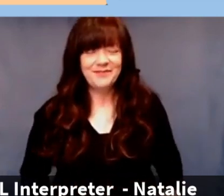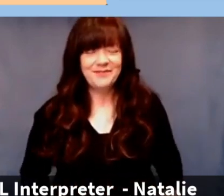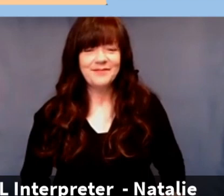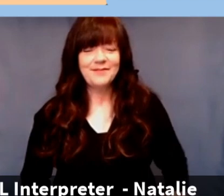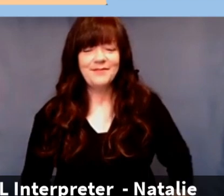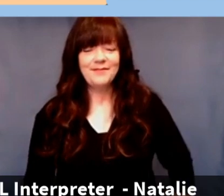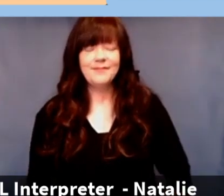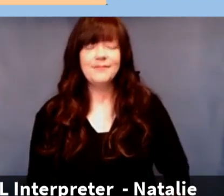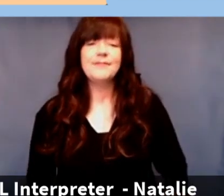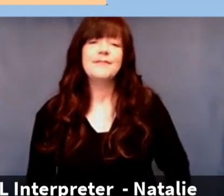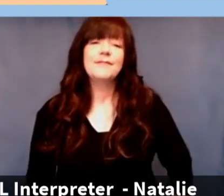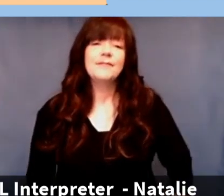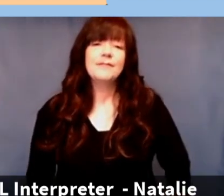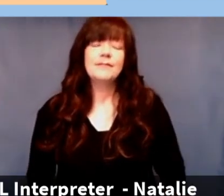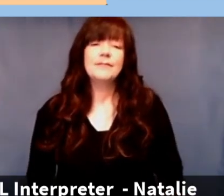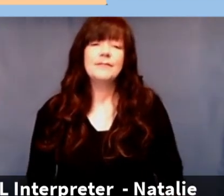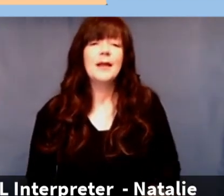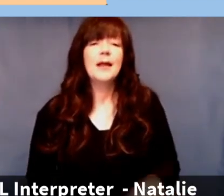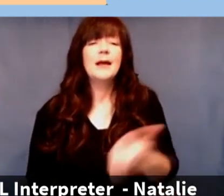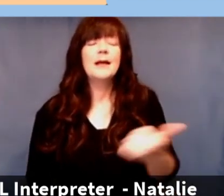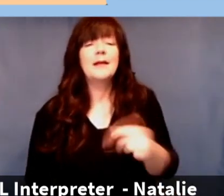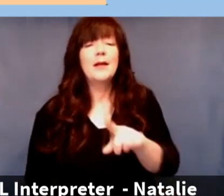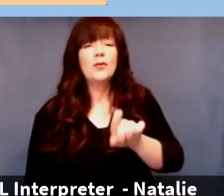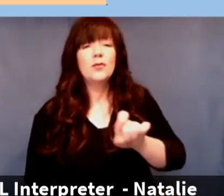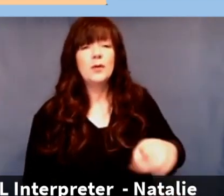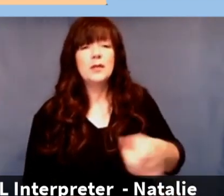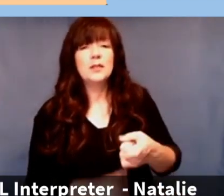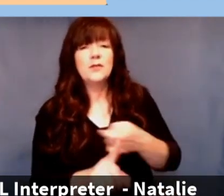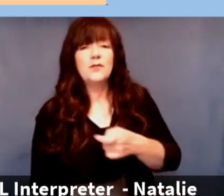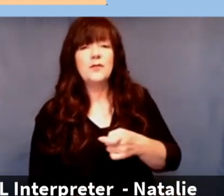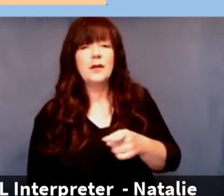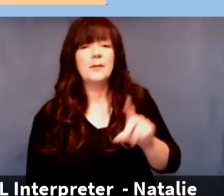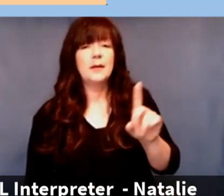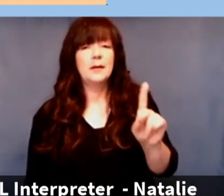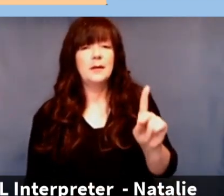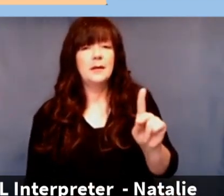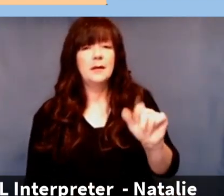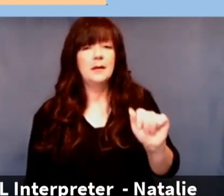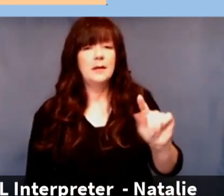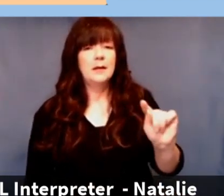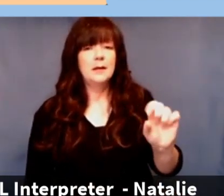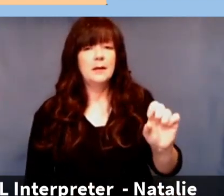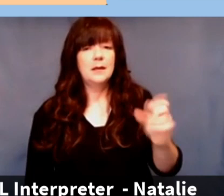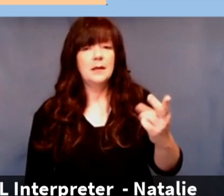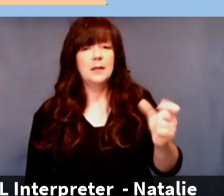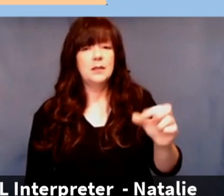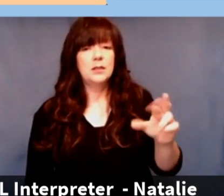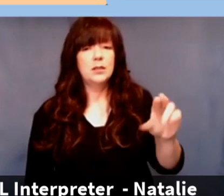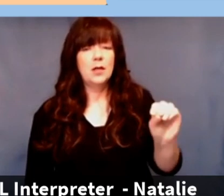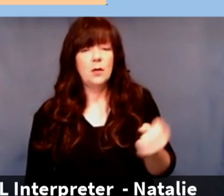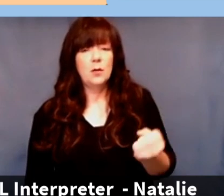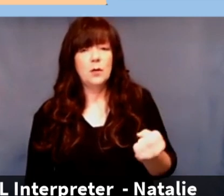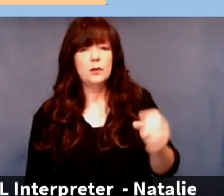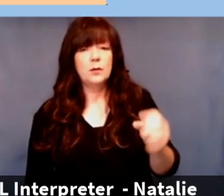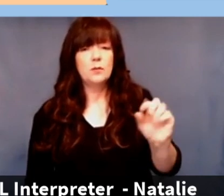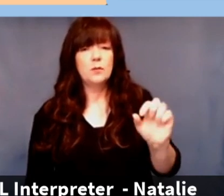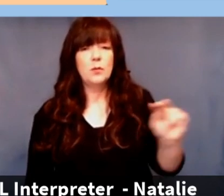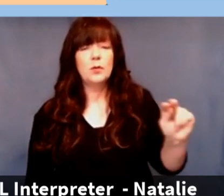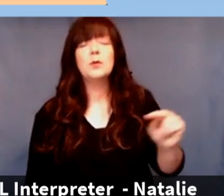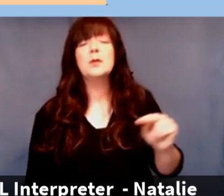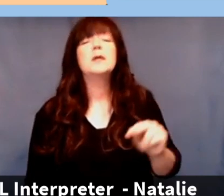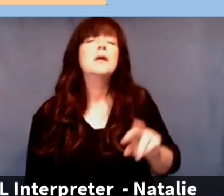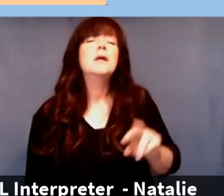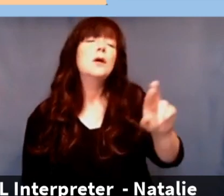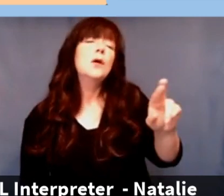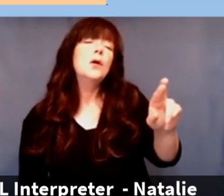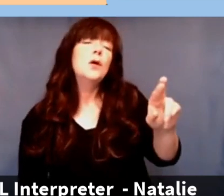So I have another fan question from Kachara's Moon. They ask, what does Rosita smell like if it